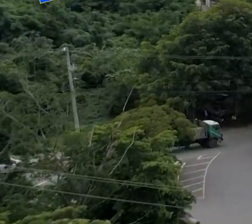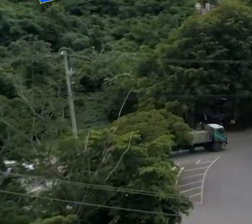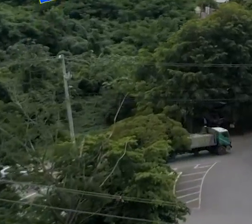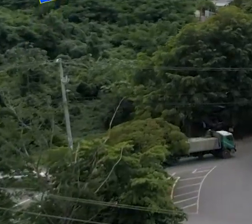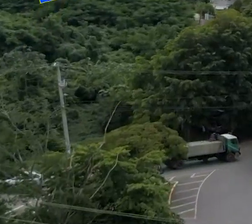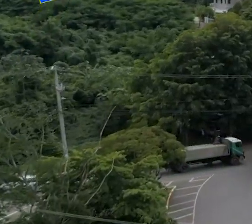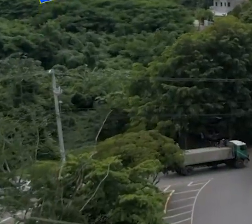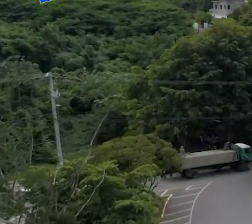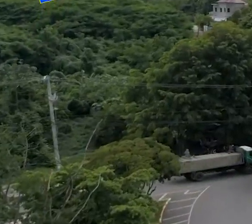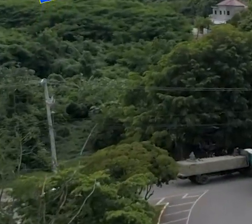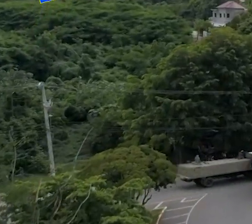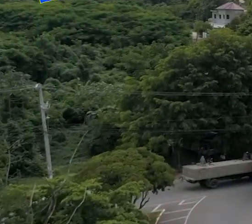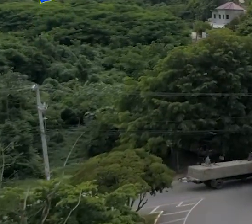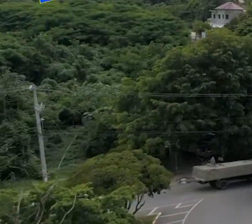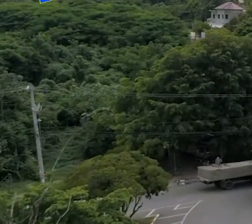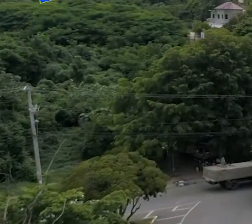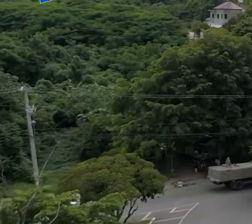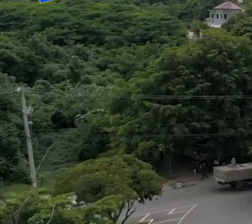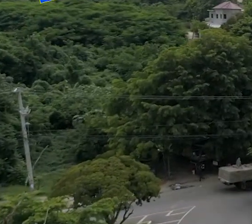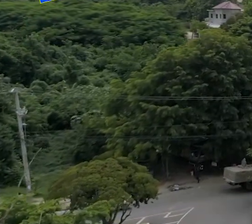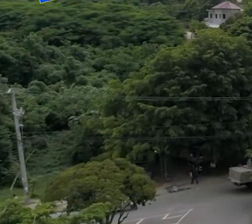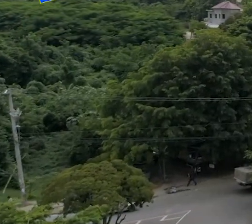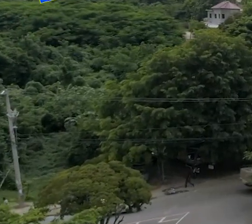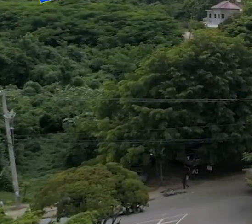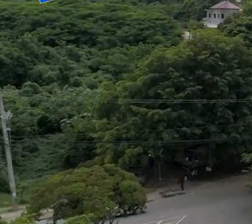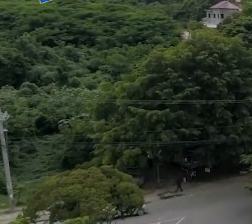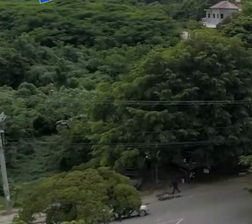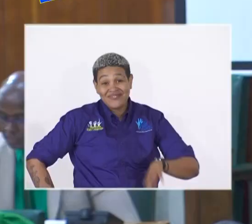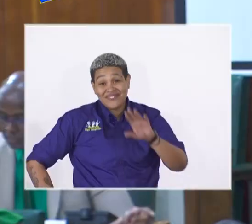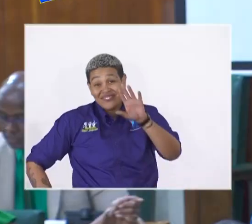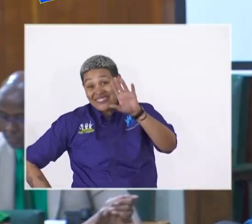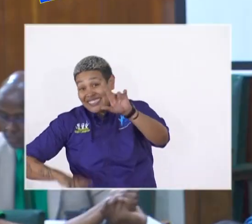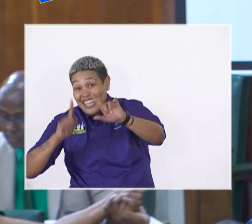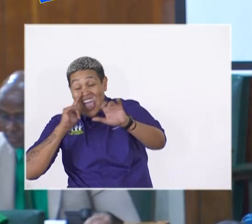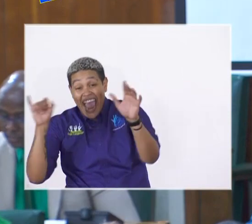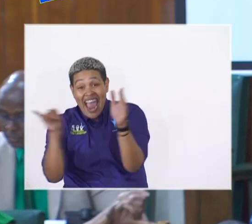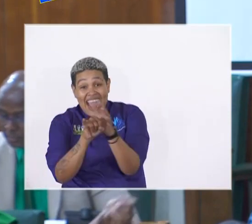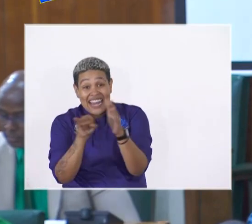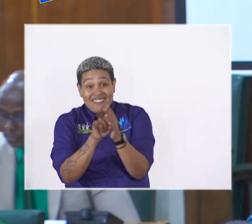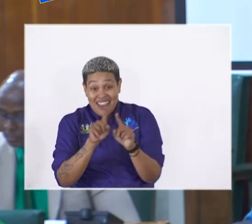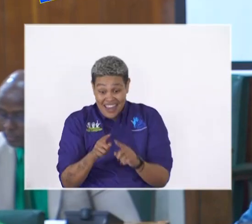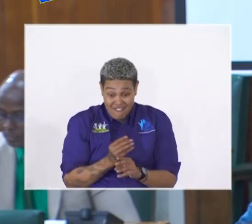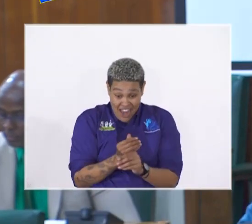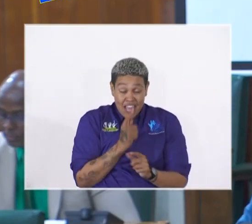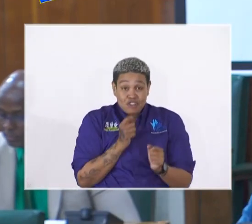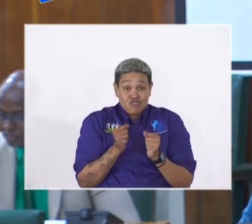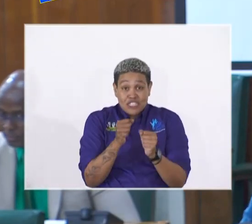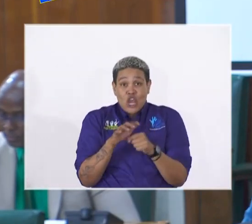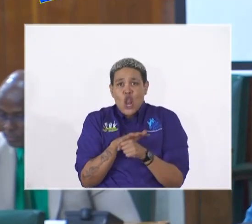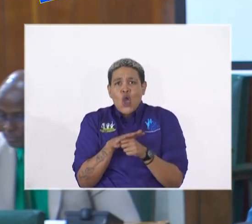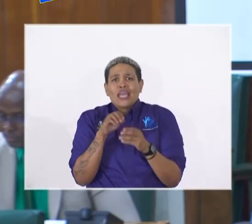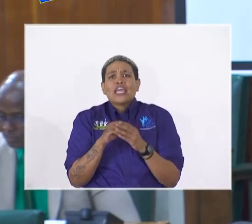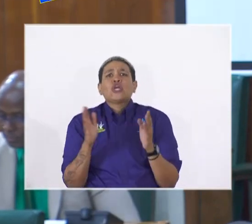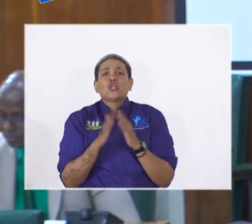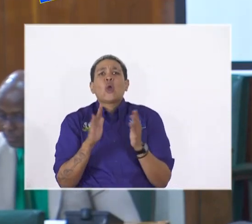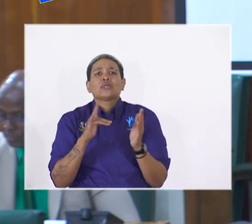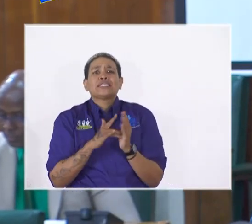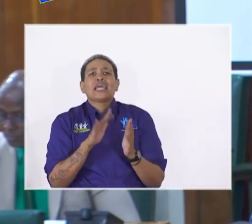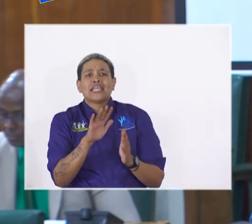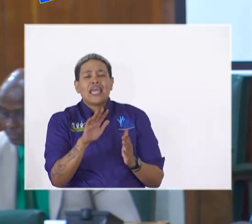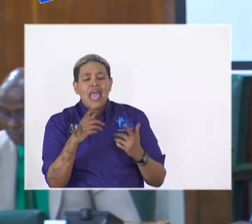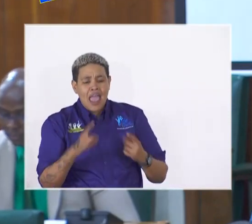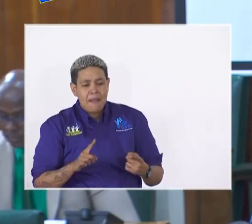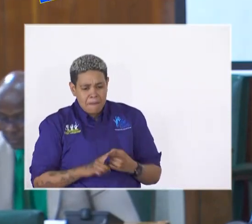to Morant Bay and Boundbrook. The FCJ has identified land strategically located in the town centre,